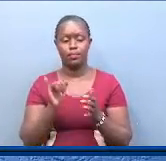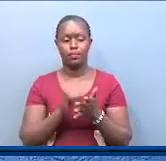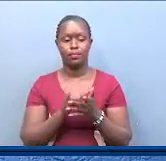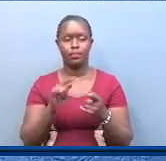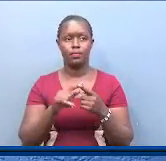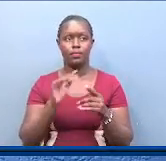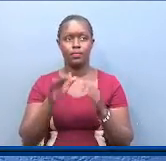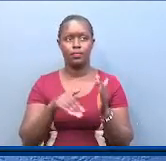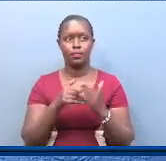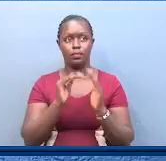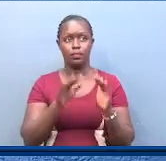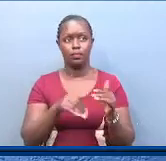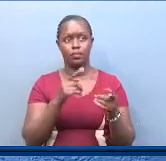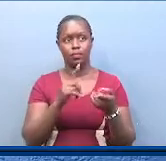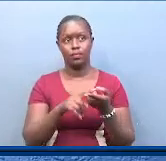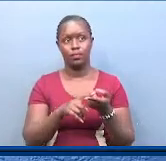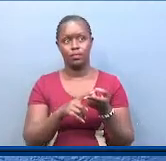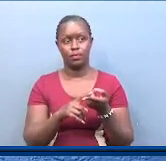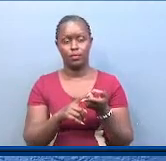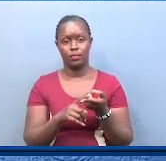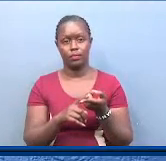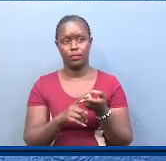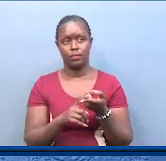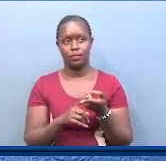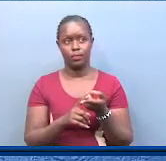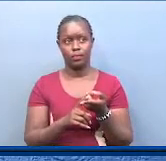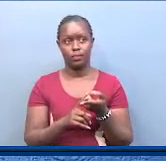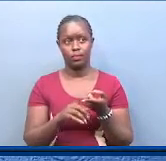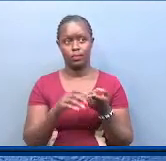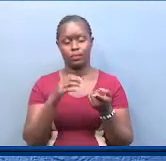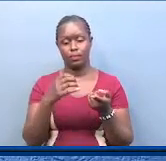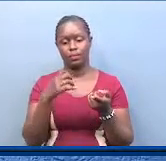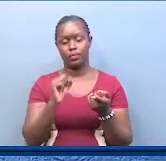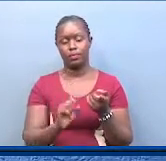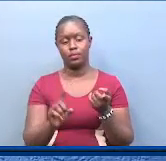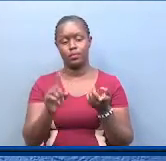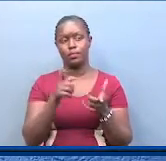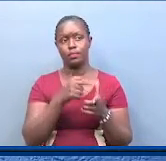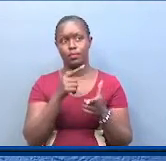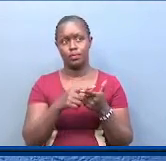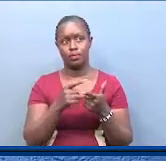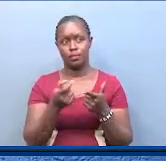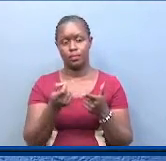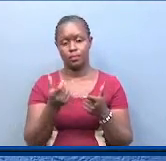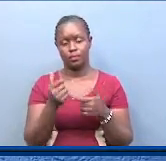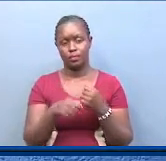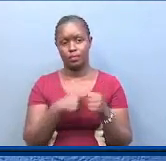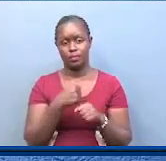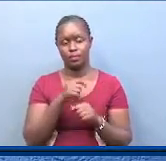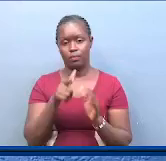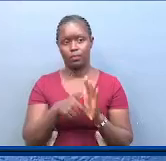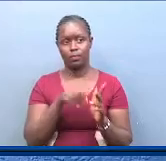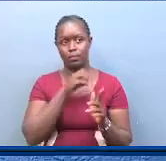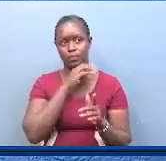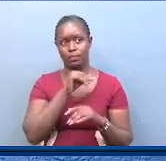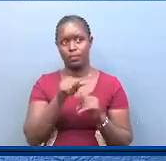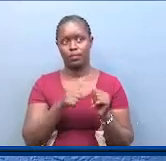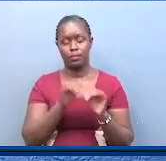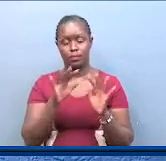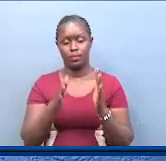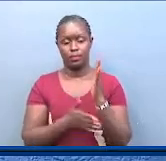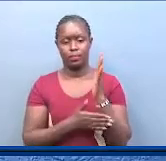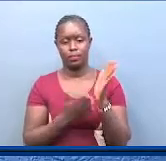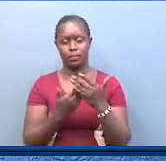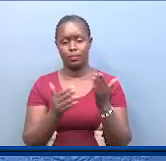and the rest of it he gave to his cabinet, and he then a few years later he complained about how bad things